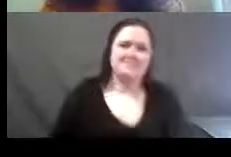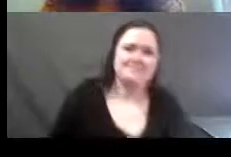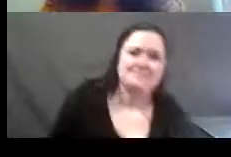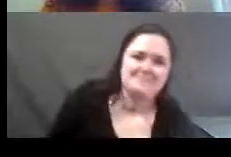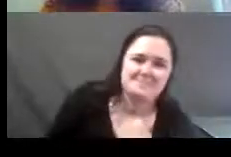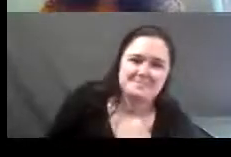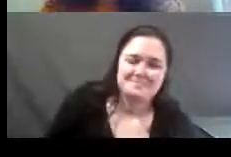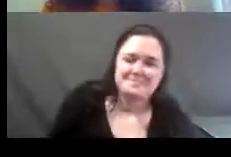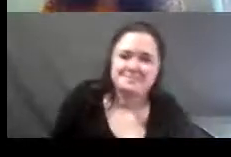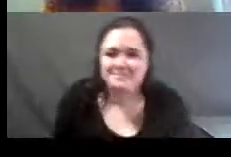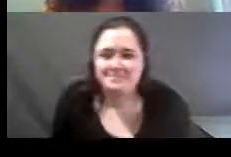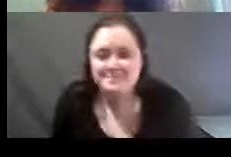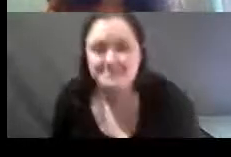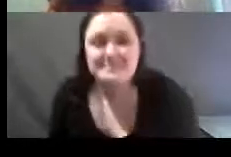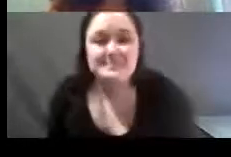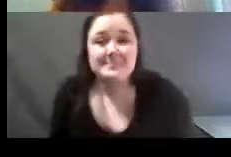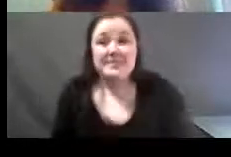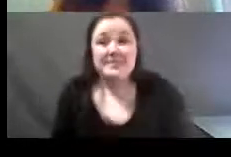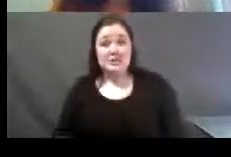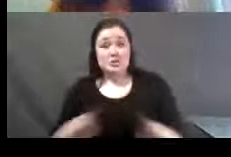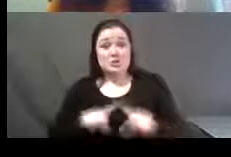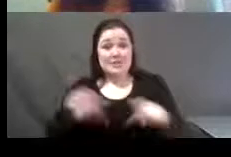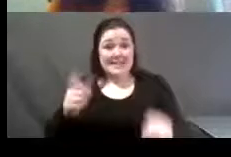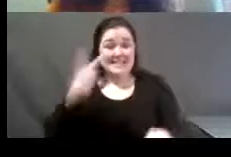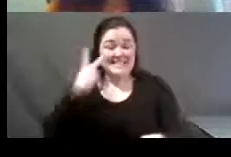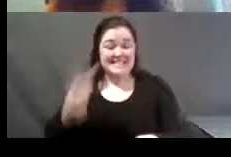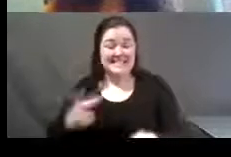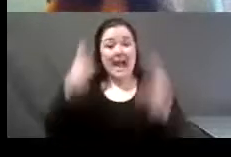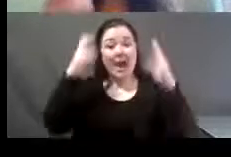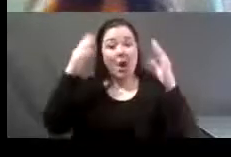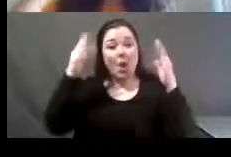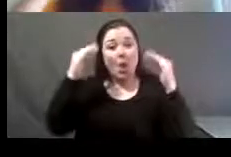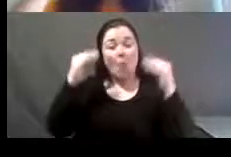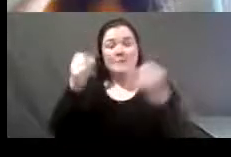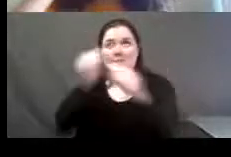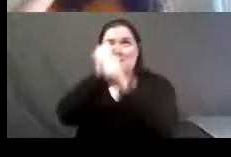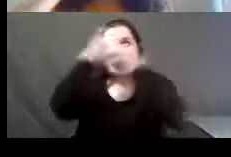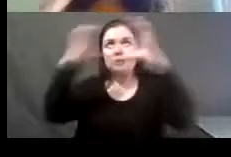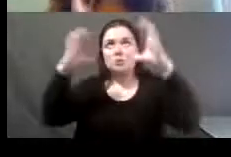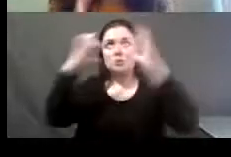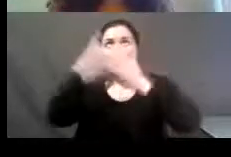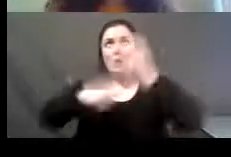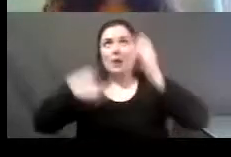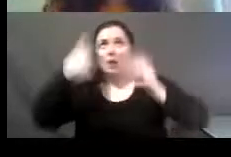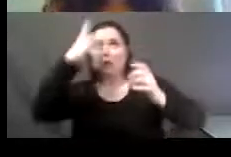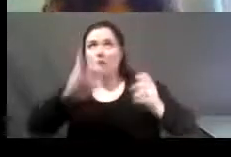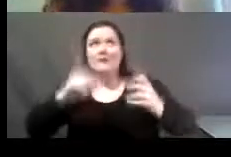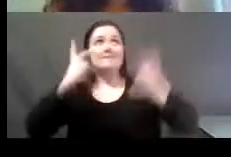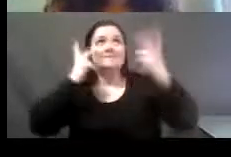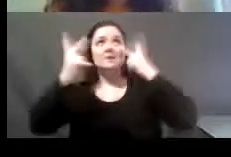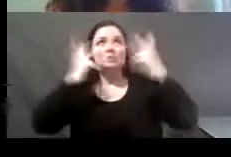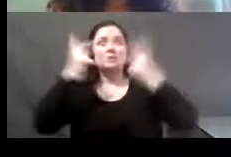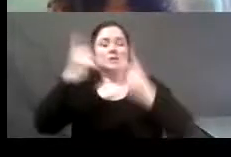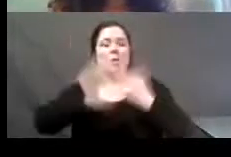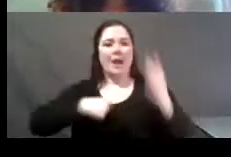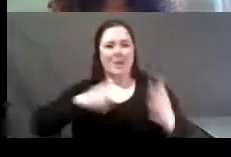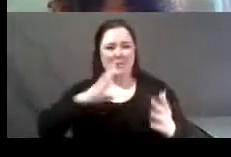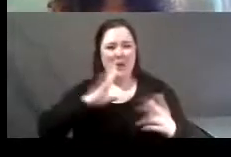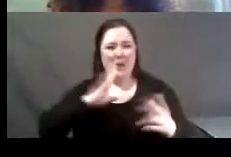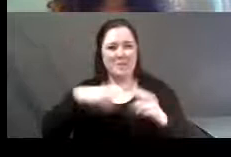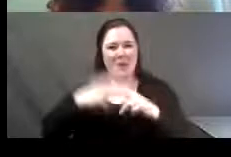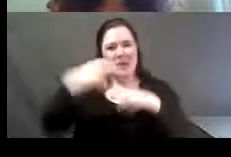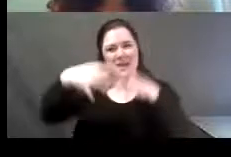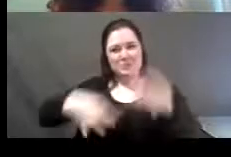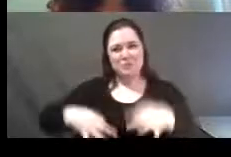hope that at least helps you all imagine and know what I'm visually what I'm talking about. So